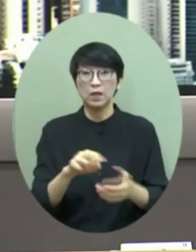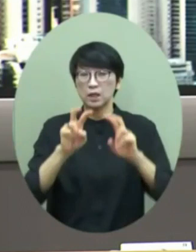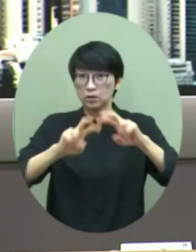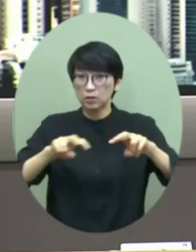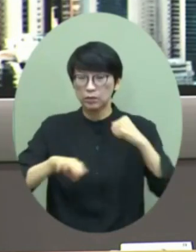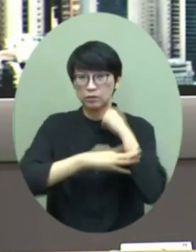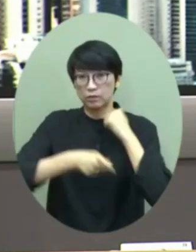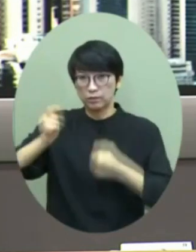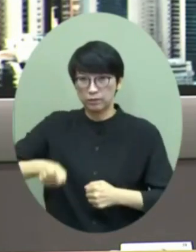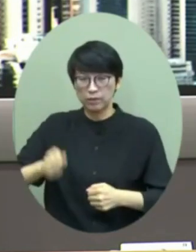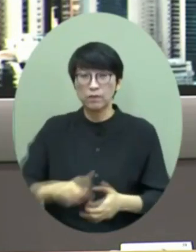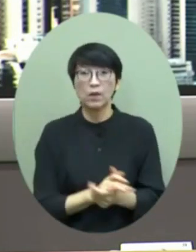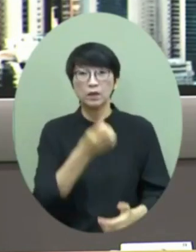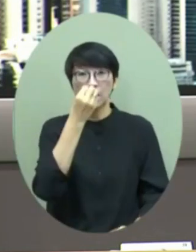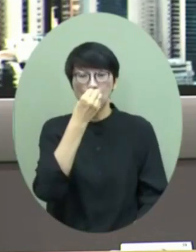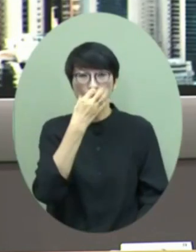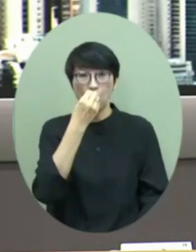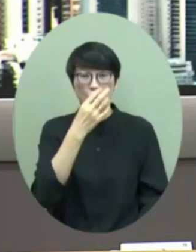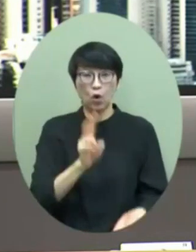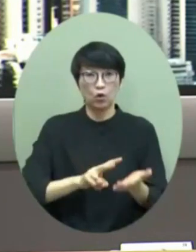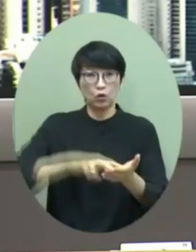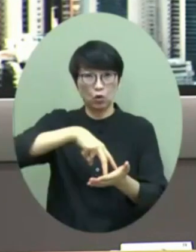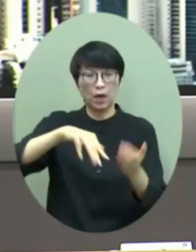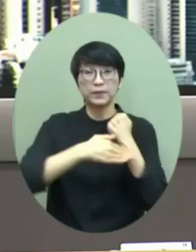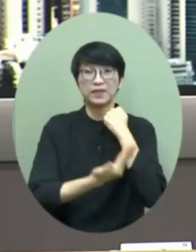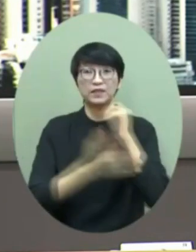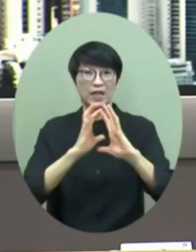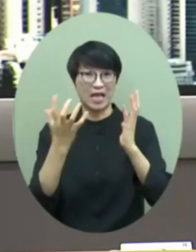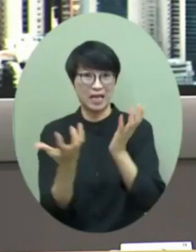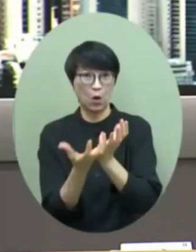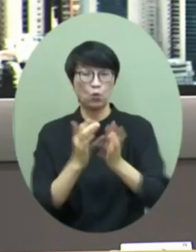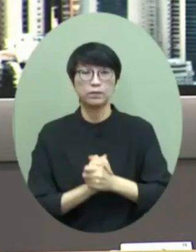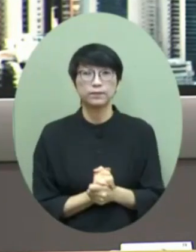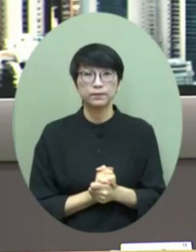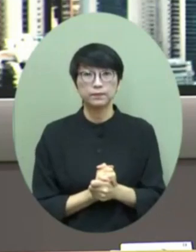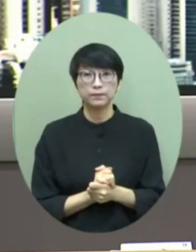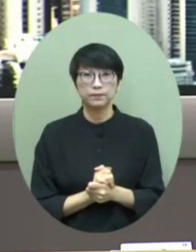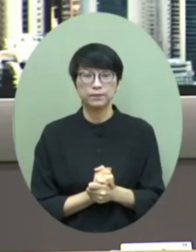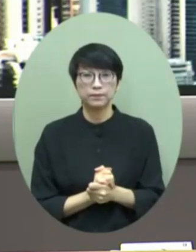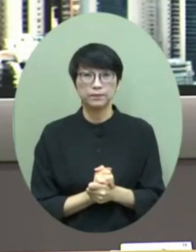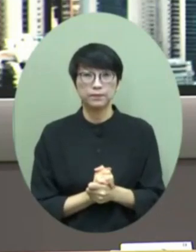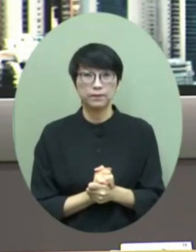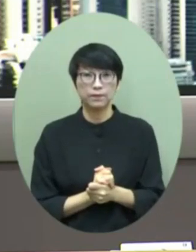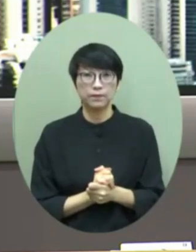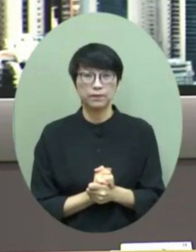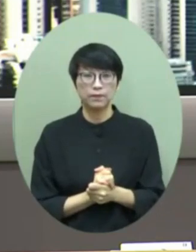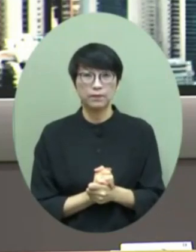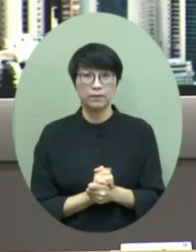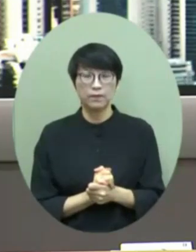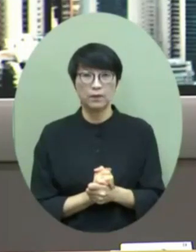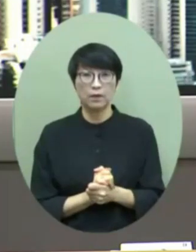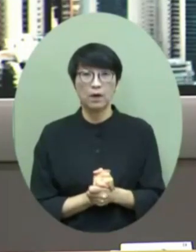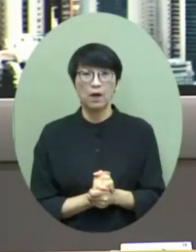Justice. As for the trial of cases, that's the independent judiciary of the Hong Kong SAR.